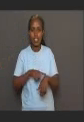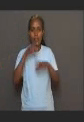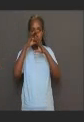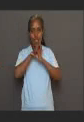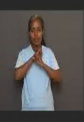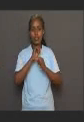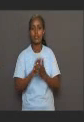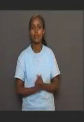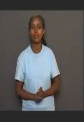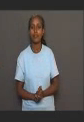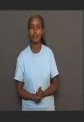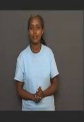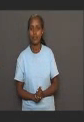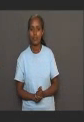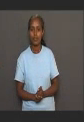Time's up!